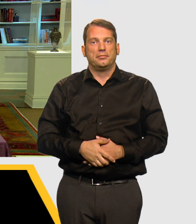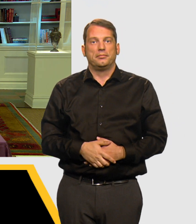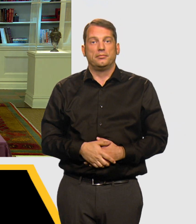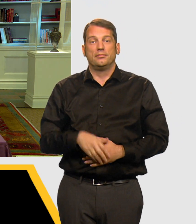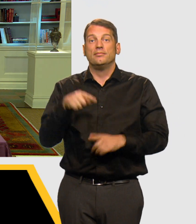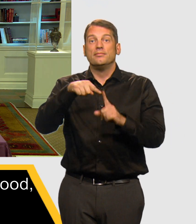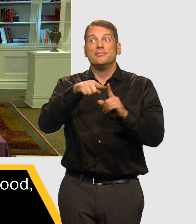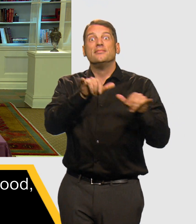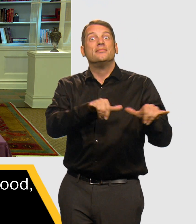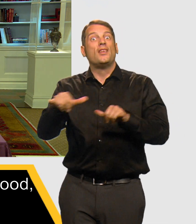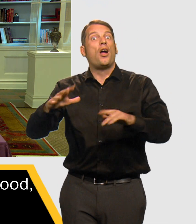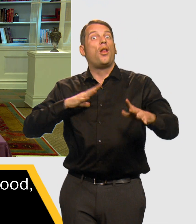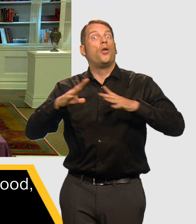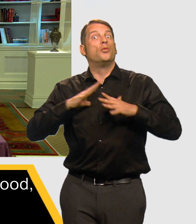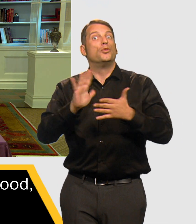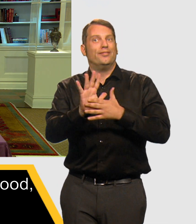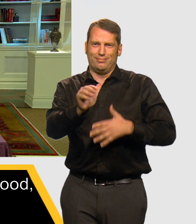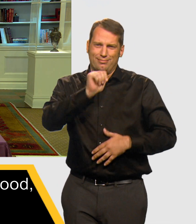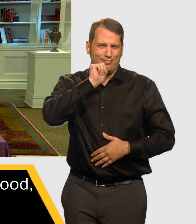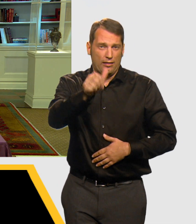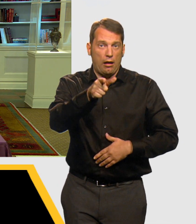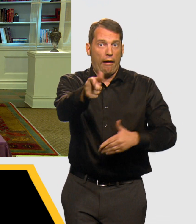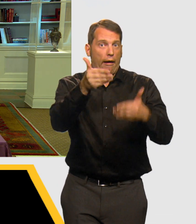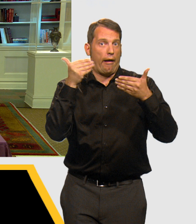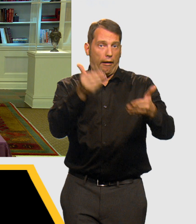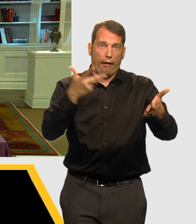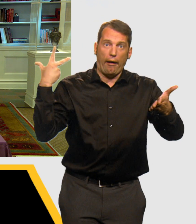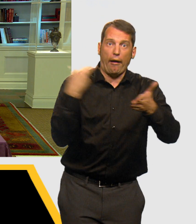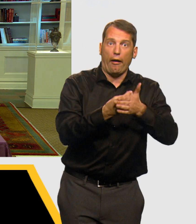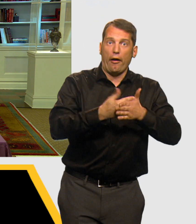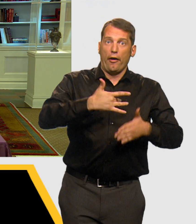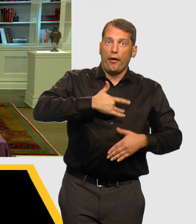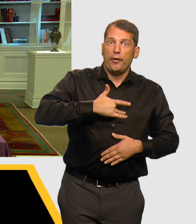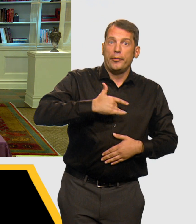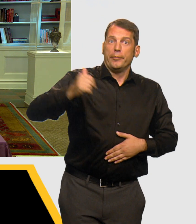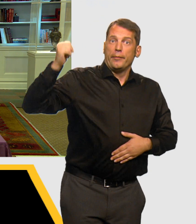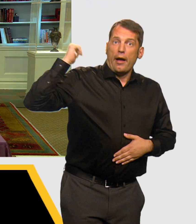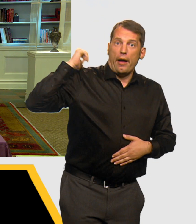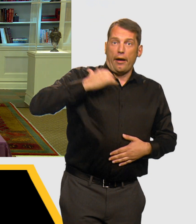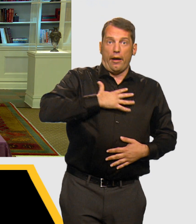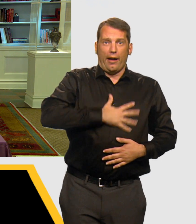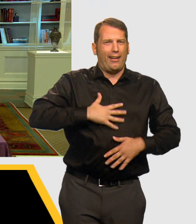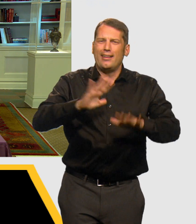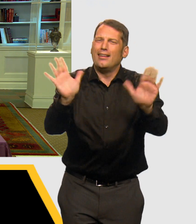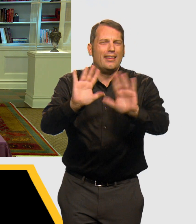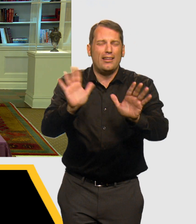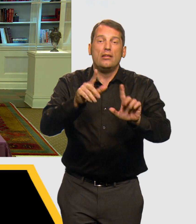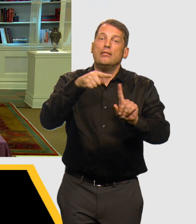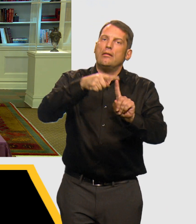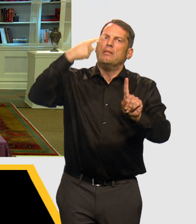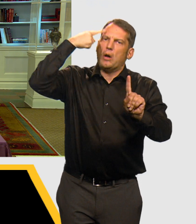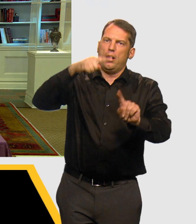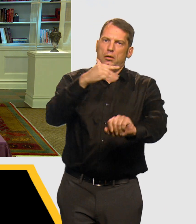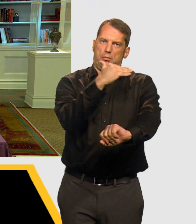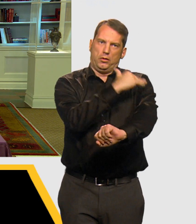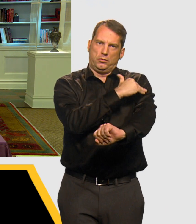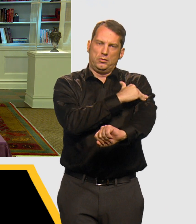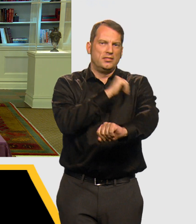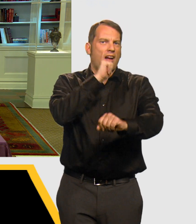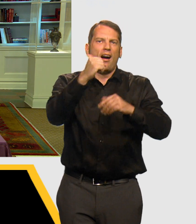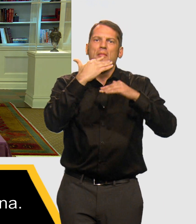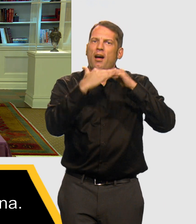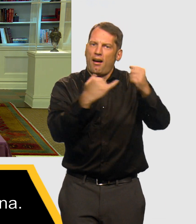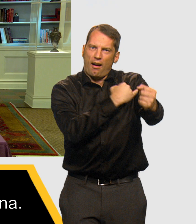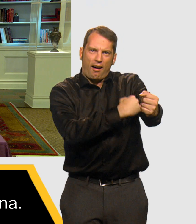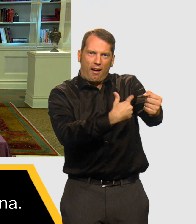buttocks. It's not a Hollywood movie, so do not inject the person in their heart, chest, or on their